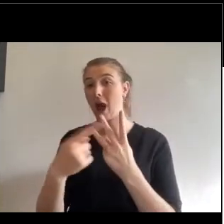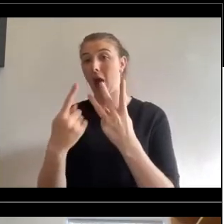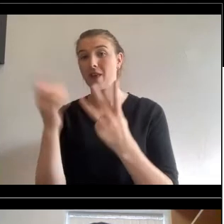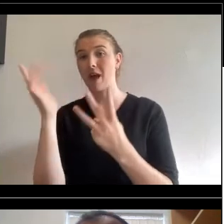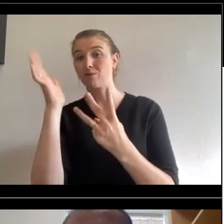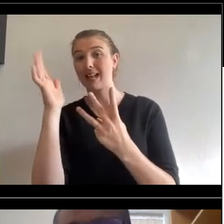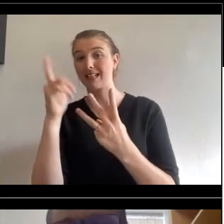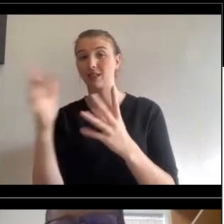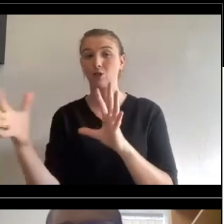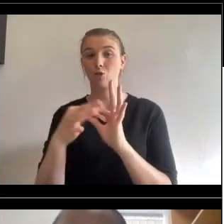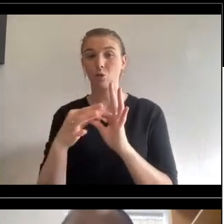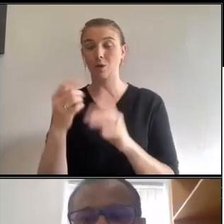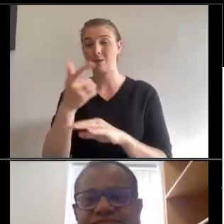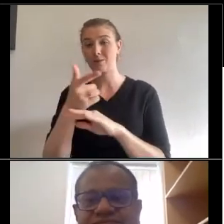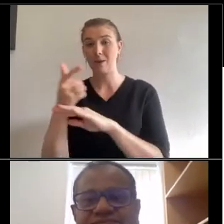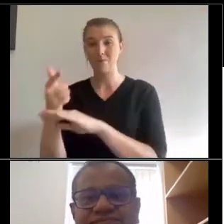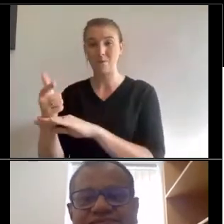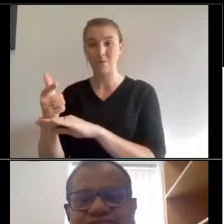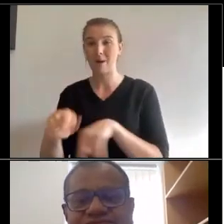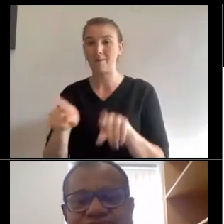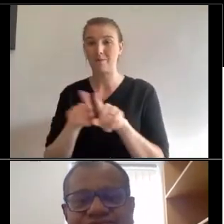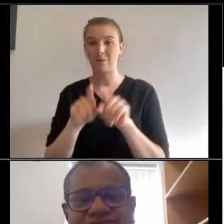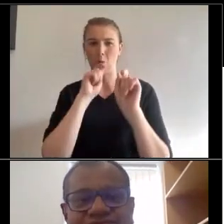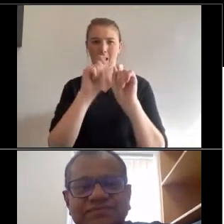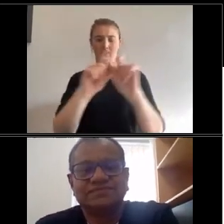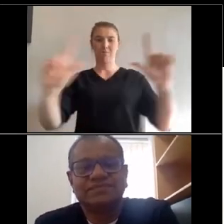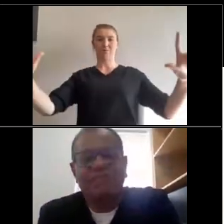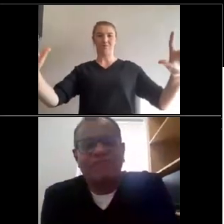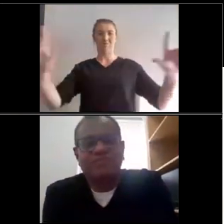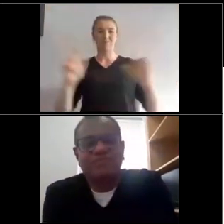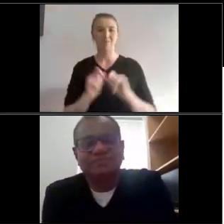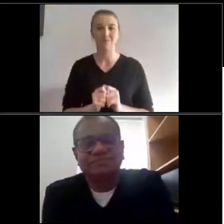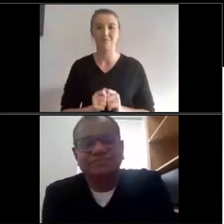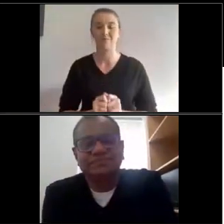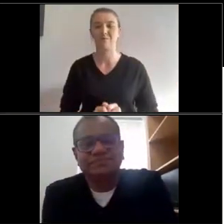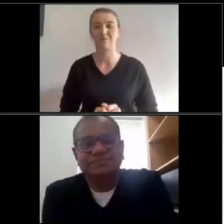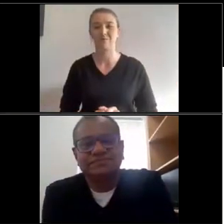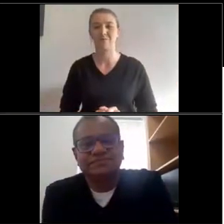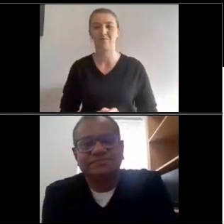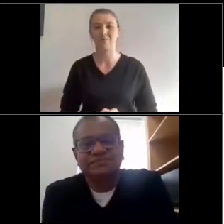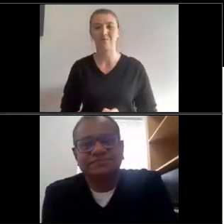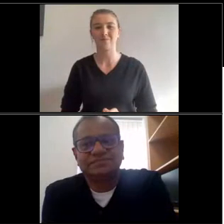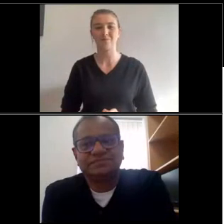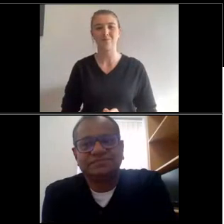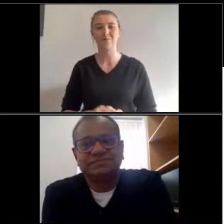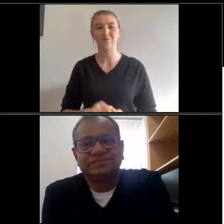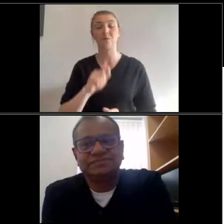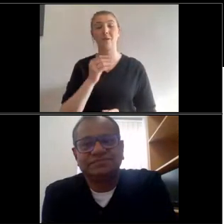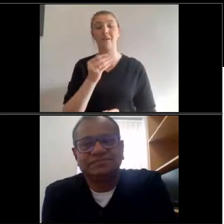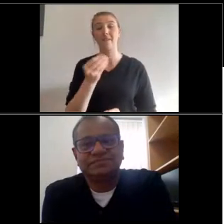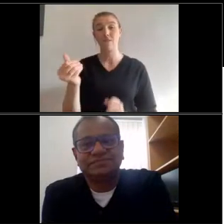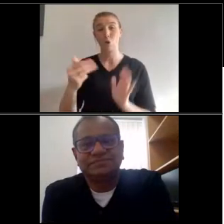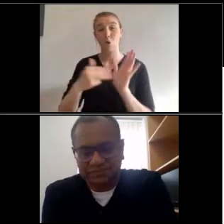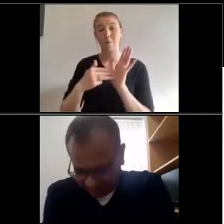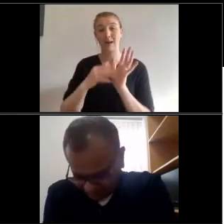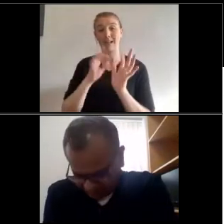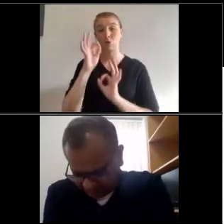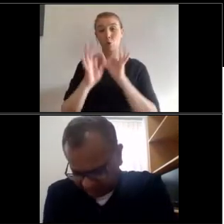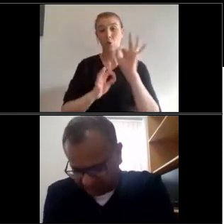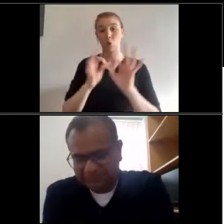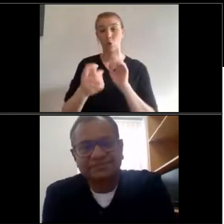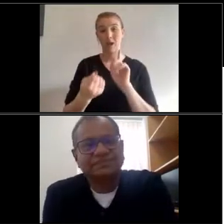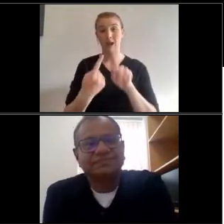of you looking at the webcams, you're about to see that box expand quite dramatically as everybody joins us once again. We have a few minutes for Q&A, and we've had some